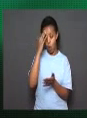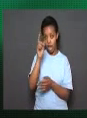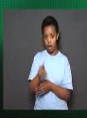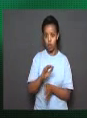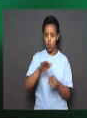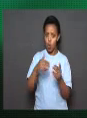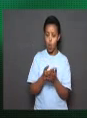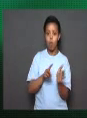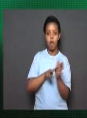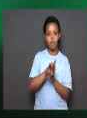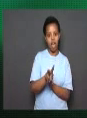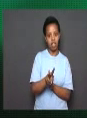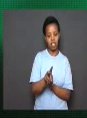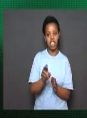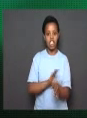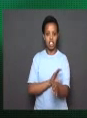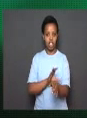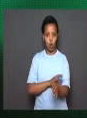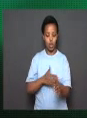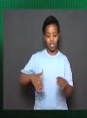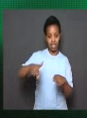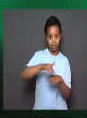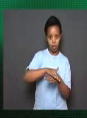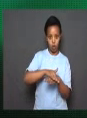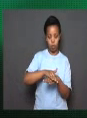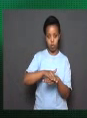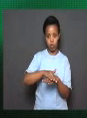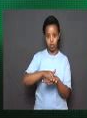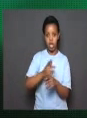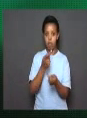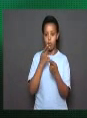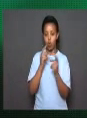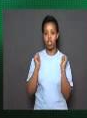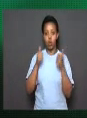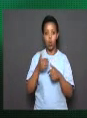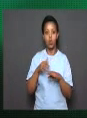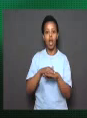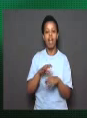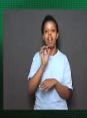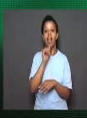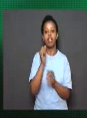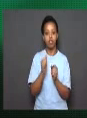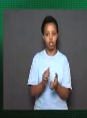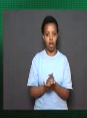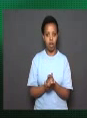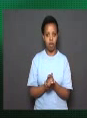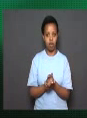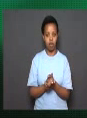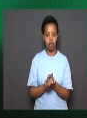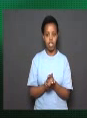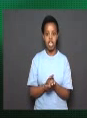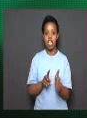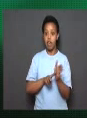particles have an envelope surrounding the protein coat. The shapes of